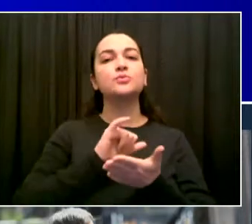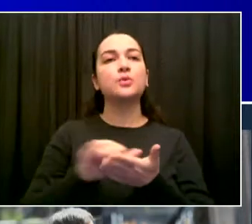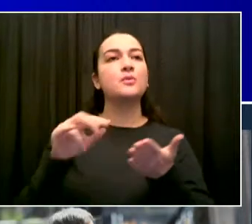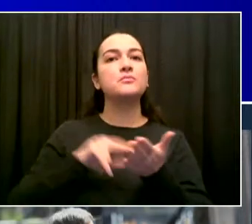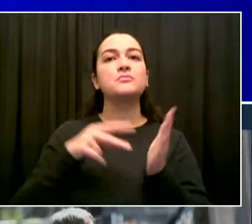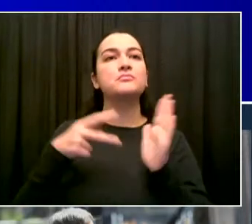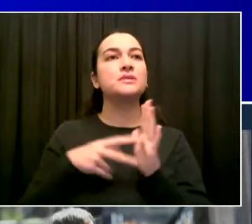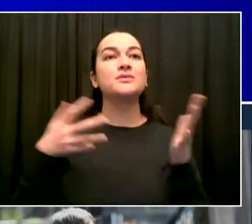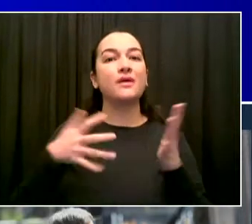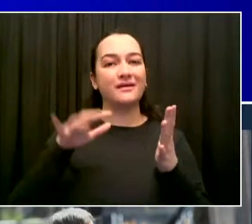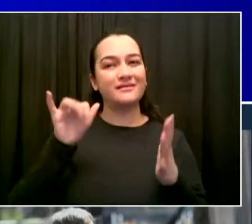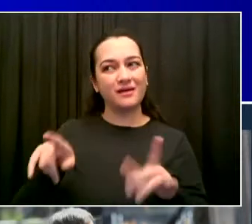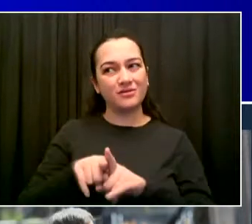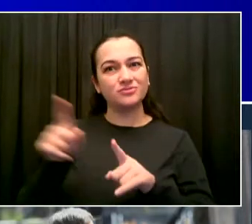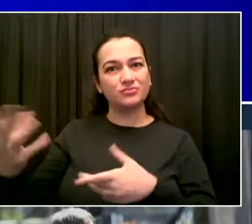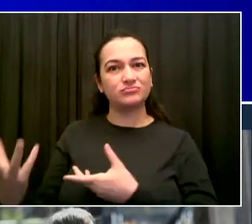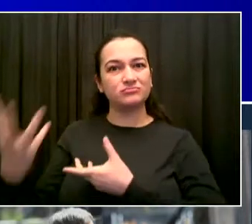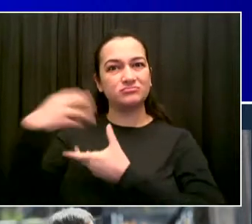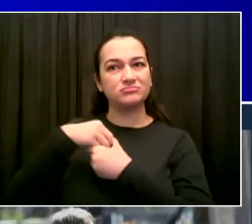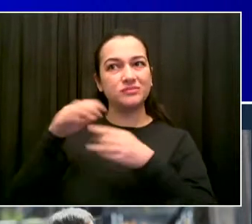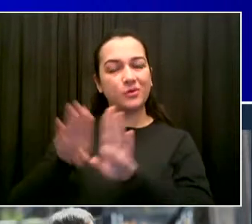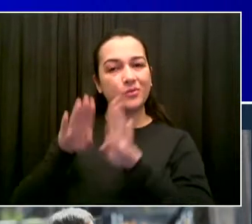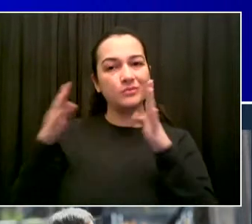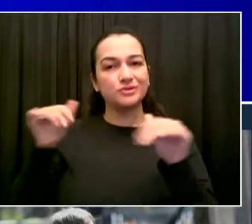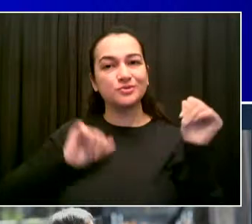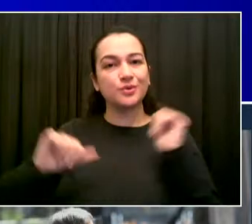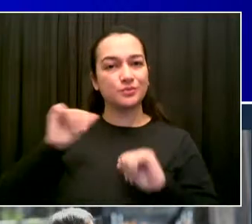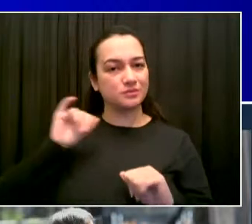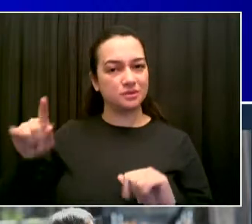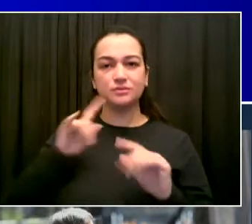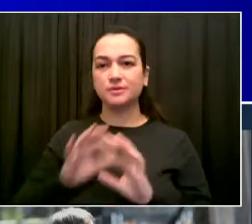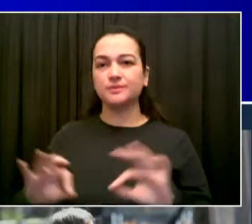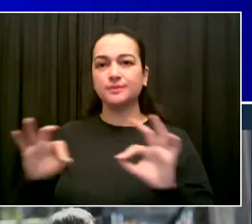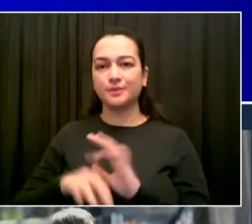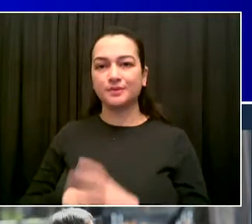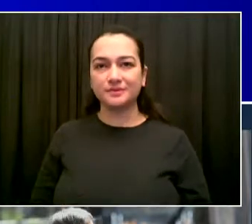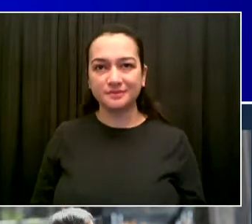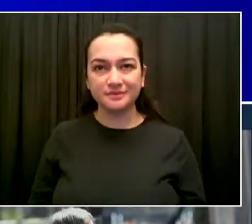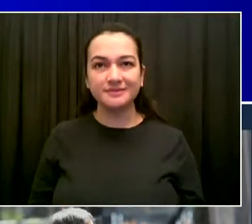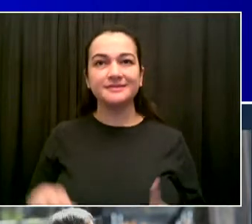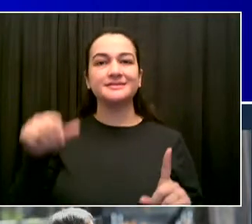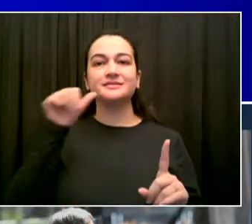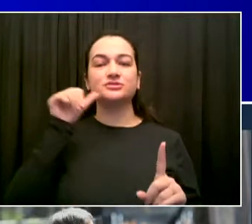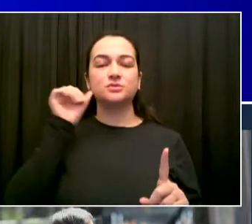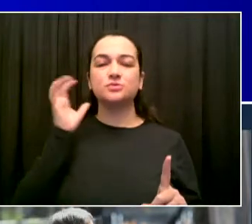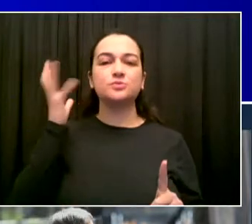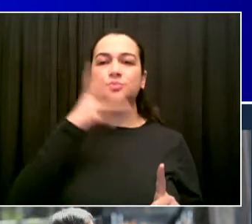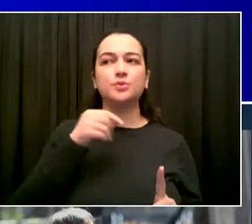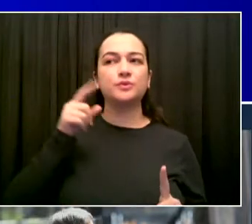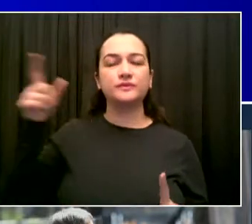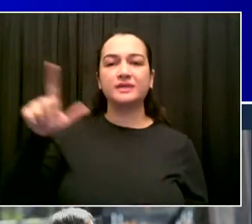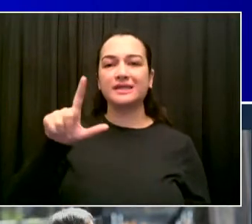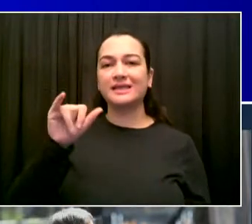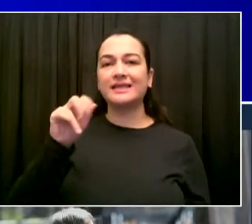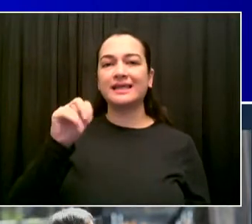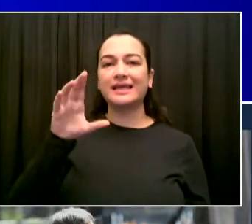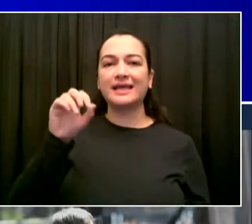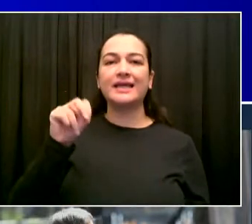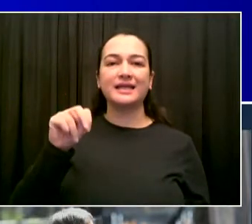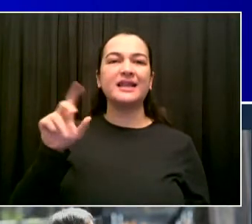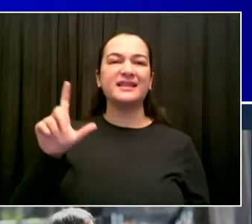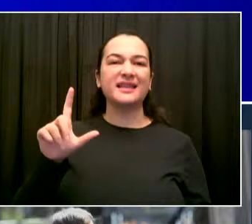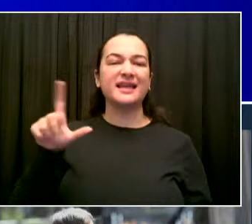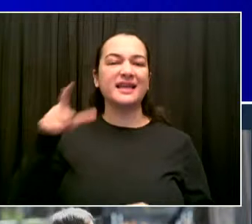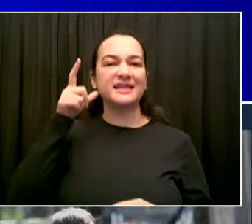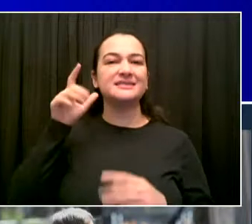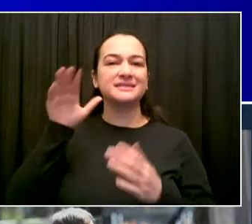in the world, and it was a special, special moment and a sign of many more things to come. There's going to be an extraordinary